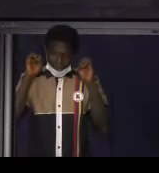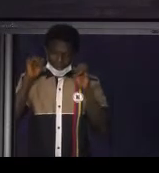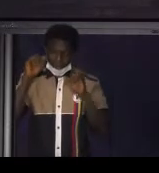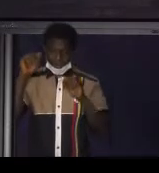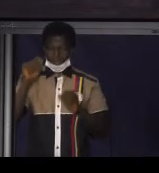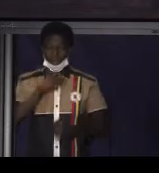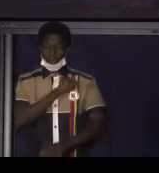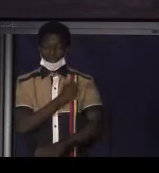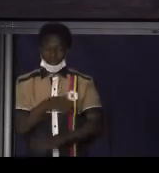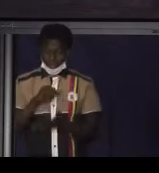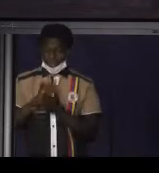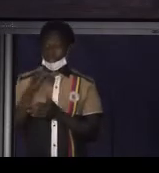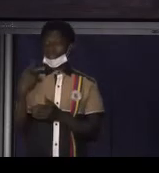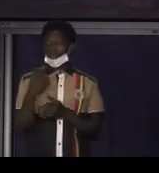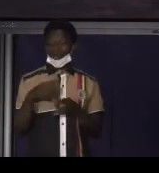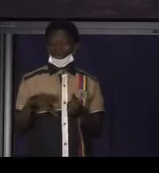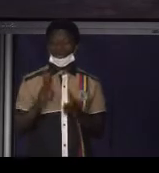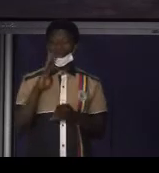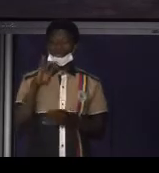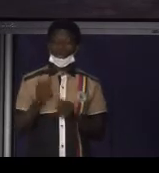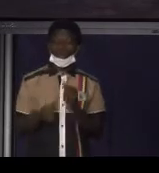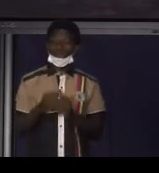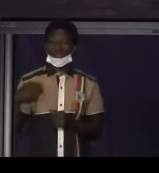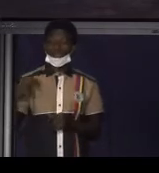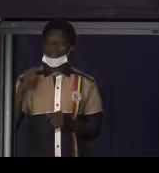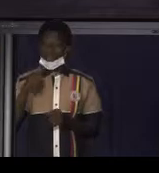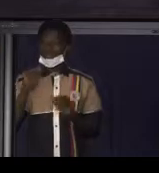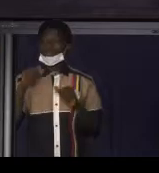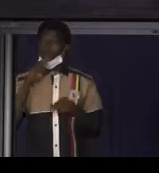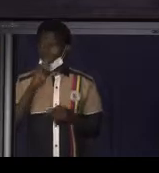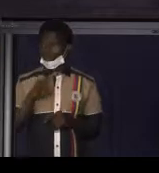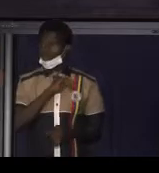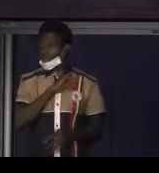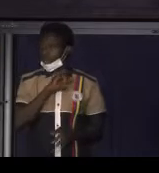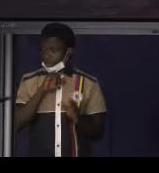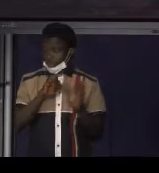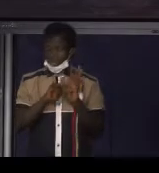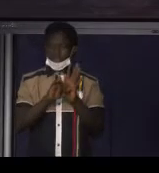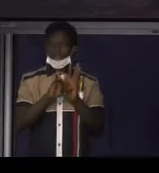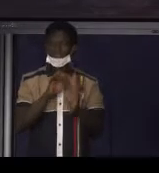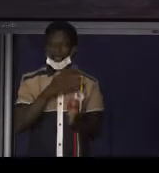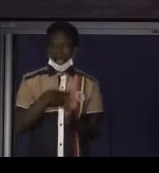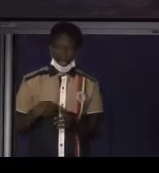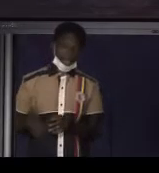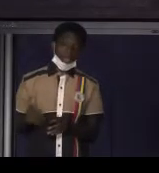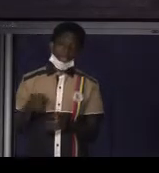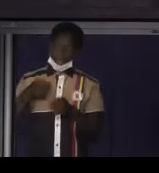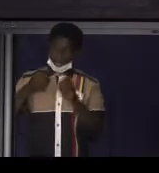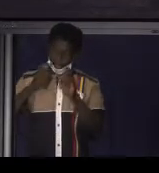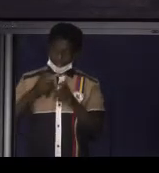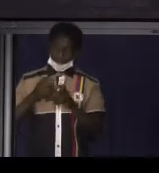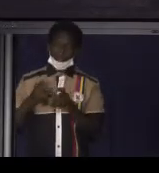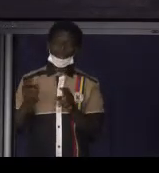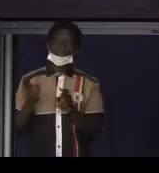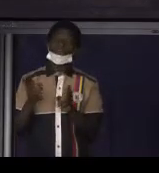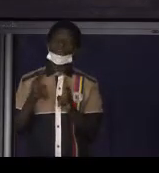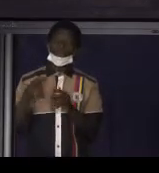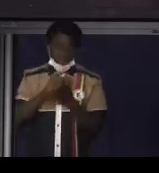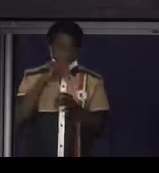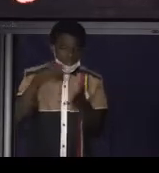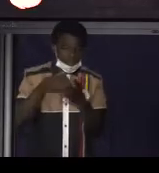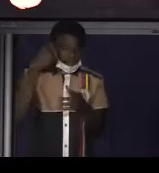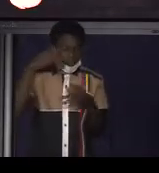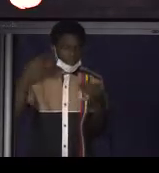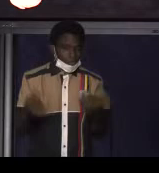education authority. That is the only way by which you can be identified and rewarded accordingly. On that